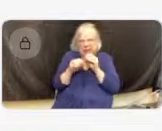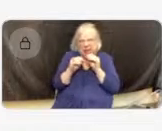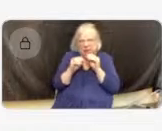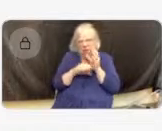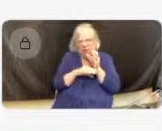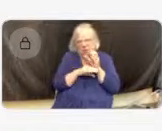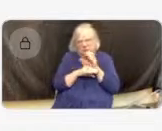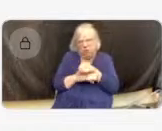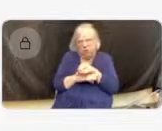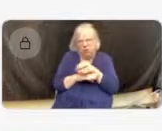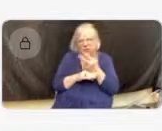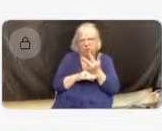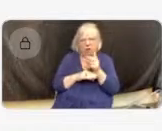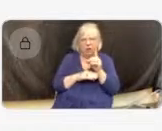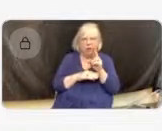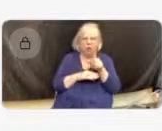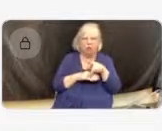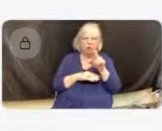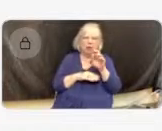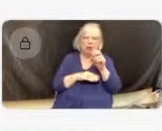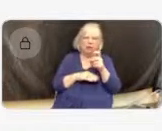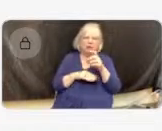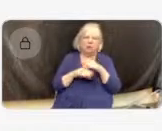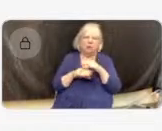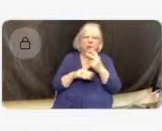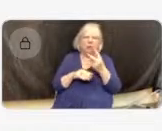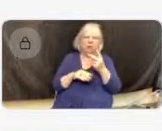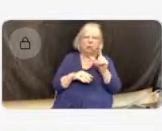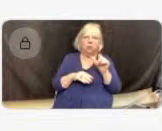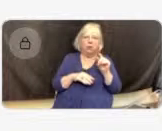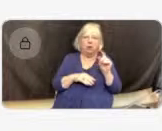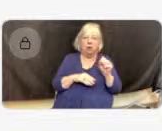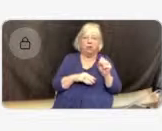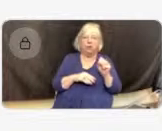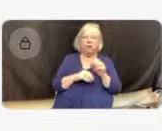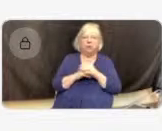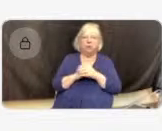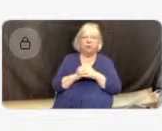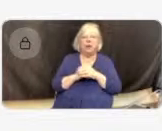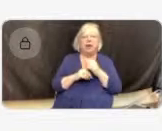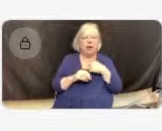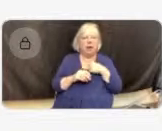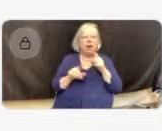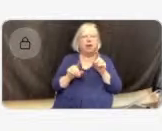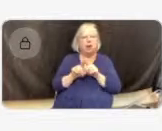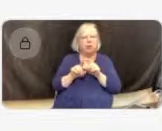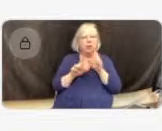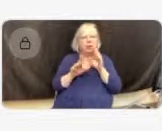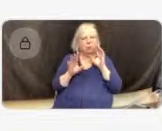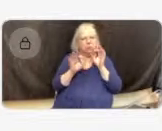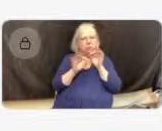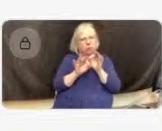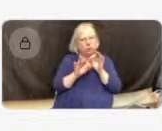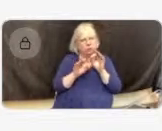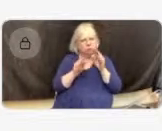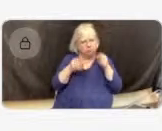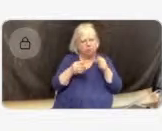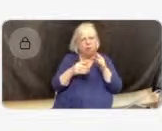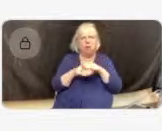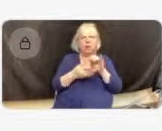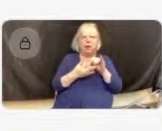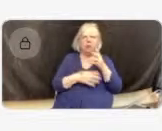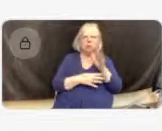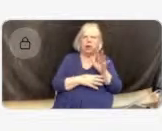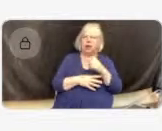duplexes, so that I also focused on that tree. I was like, oh great, senior housing,